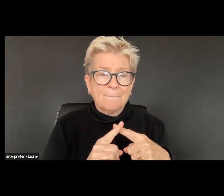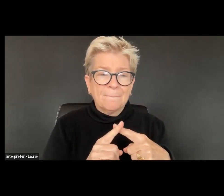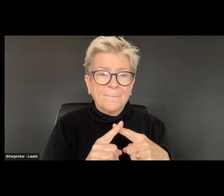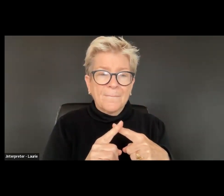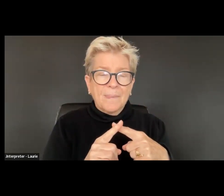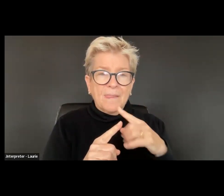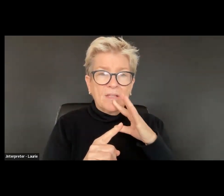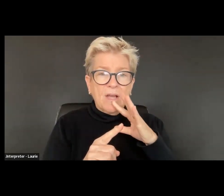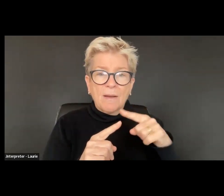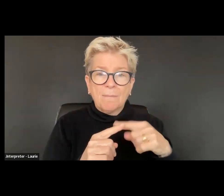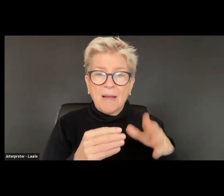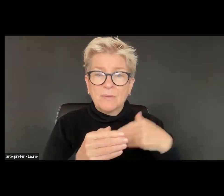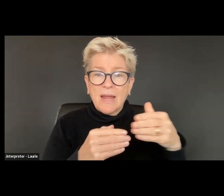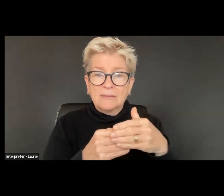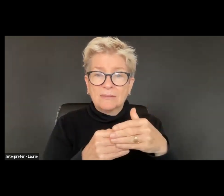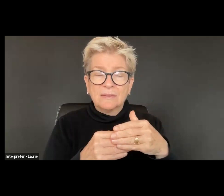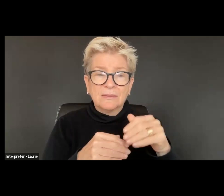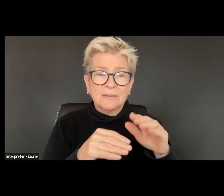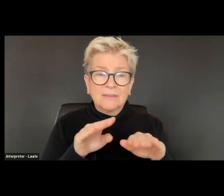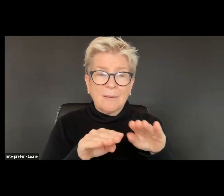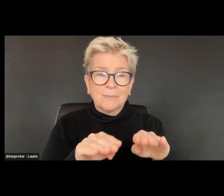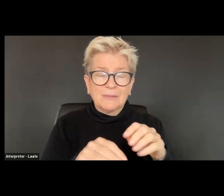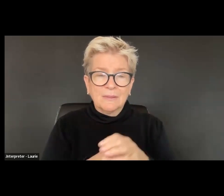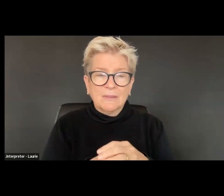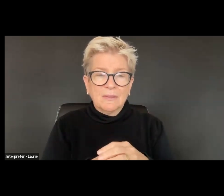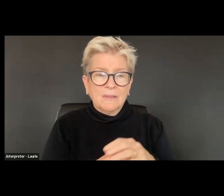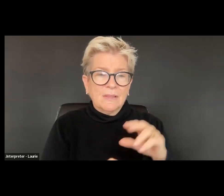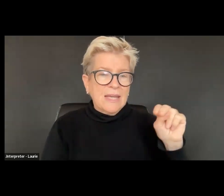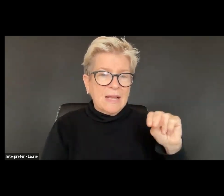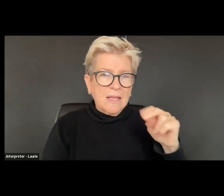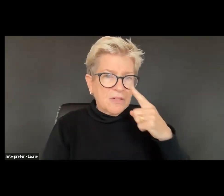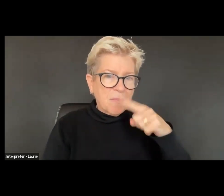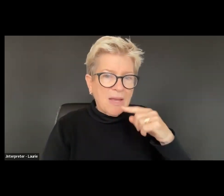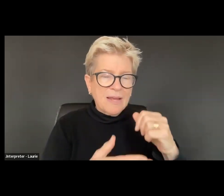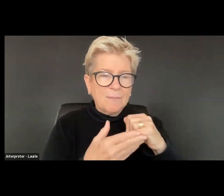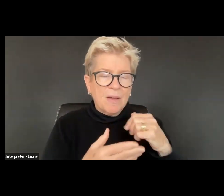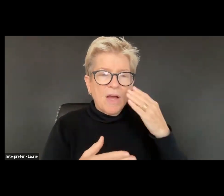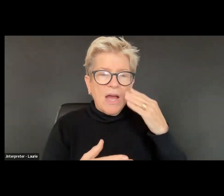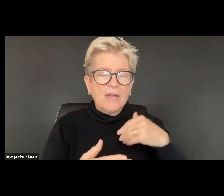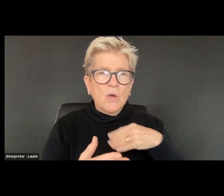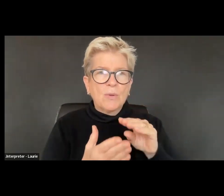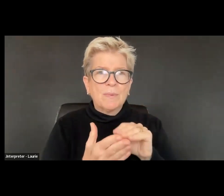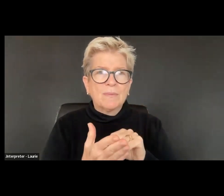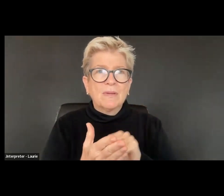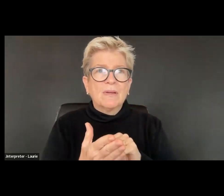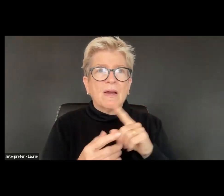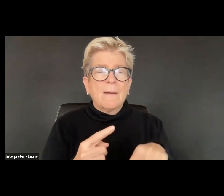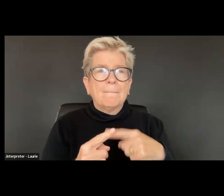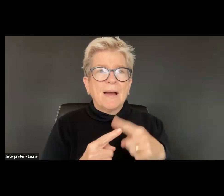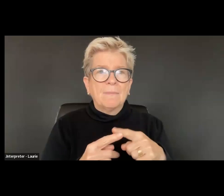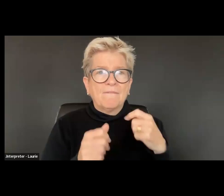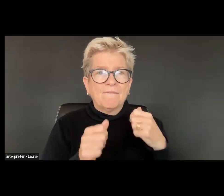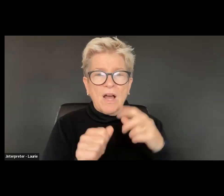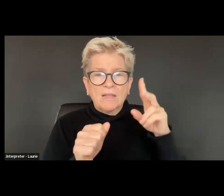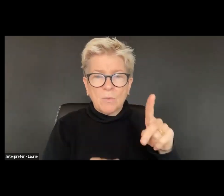next steps. Nicola, can you help me out? I know we have some things that we took down in terms of